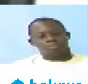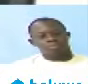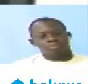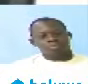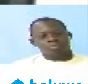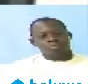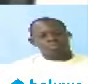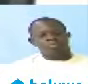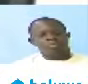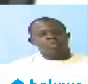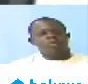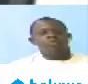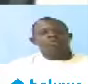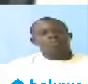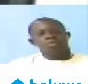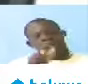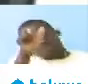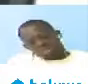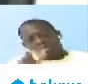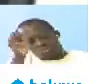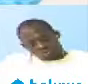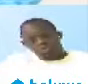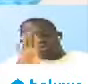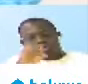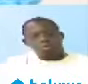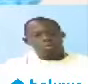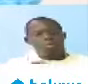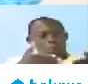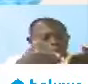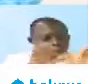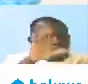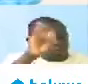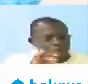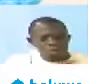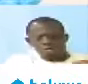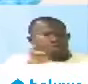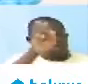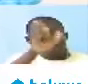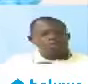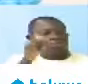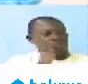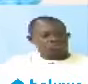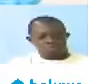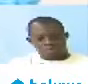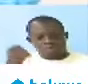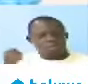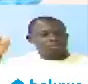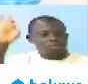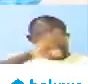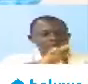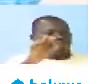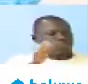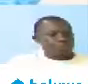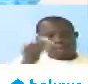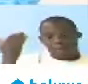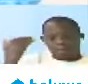one can do it, but the way we came, nobody can travel with a weapon at that